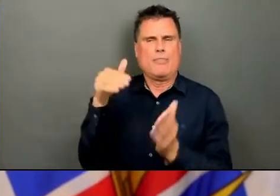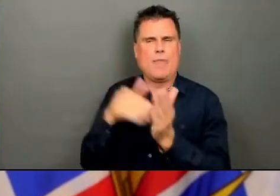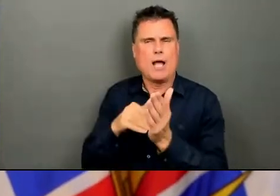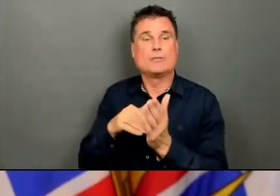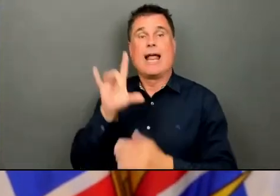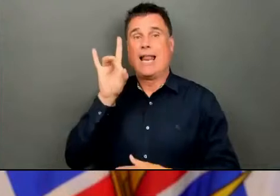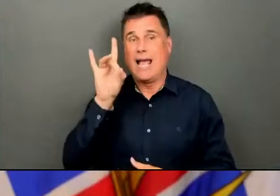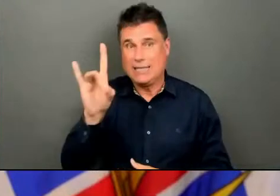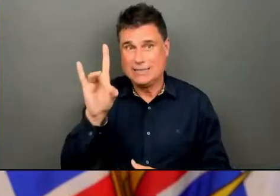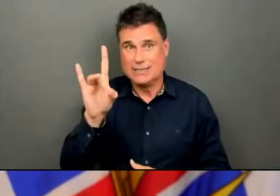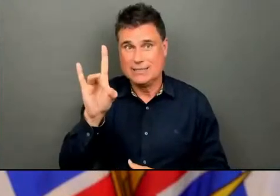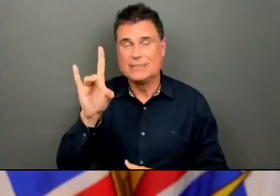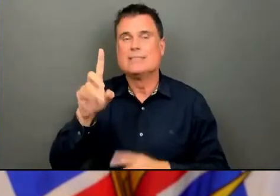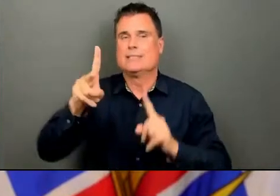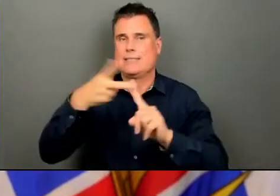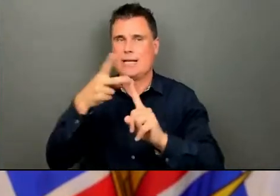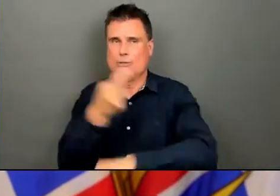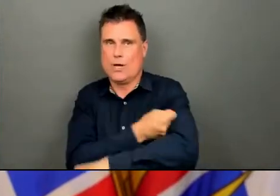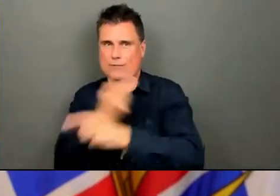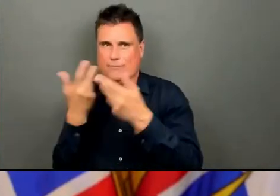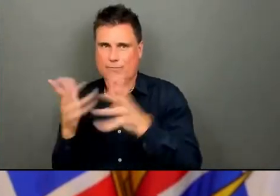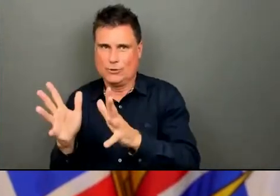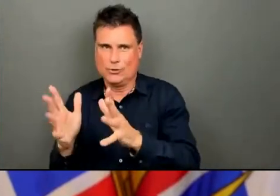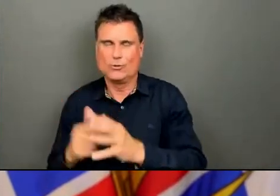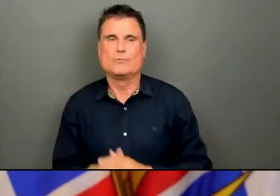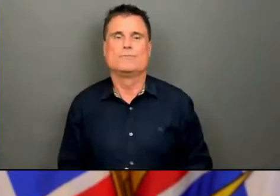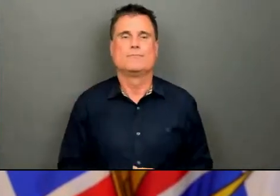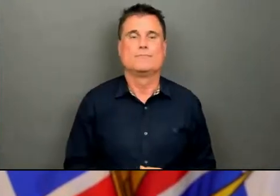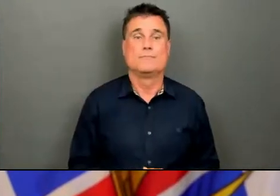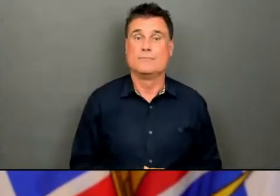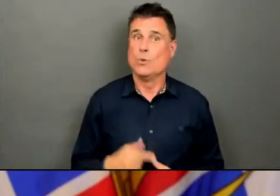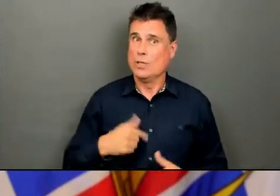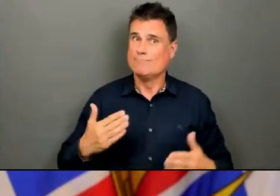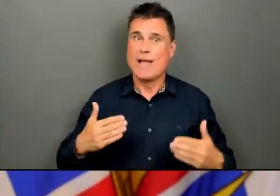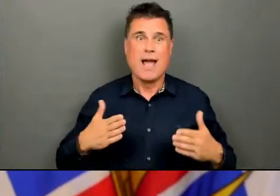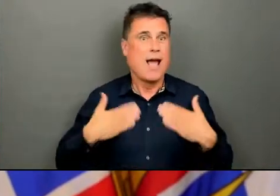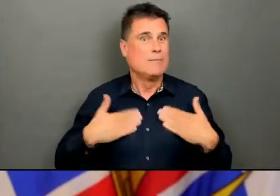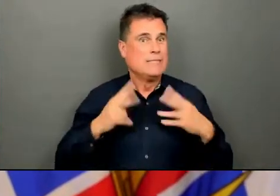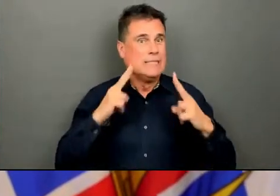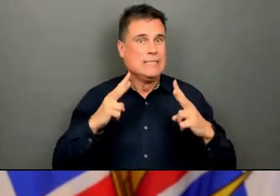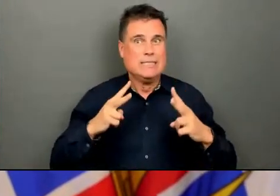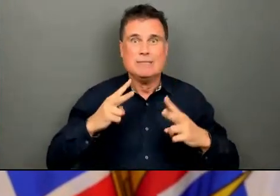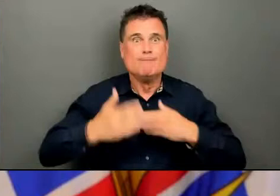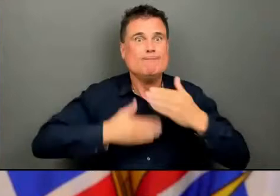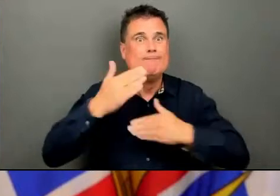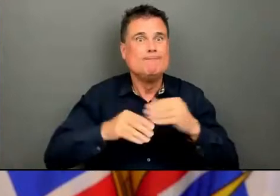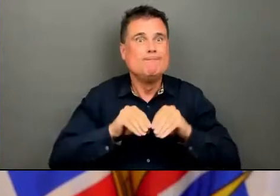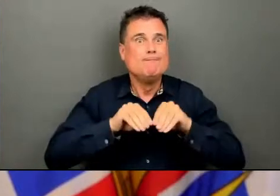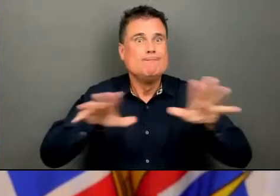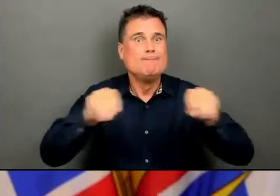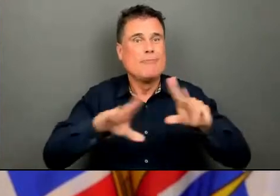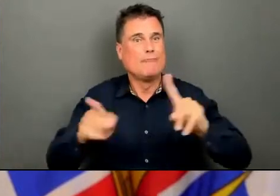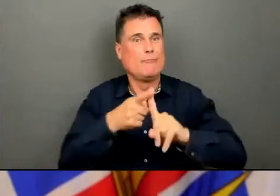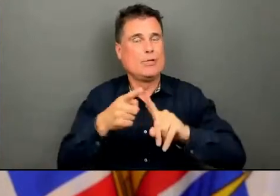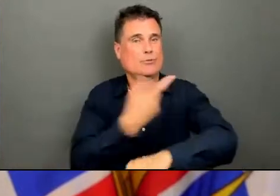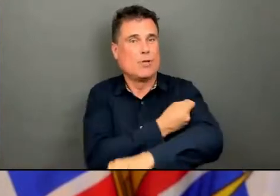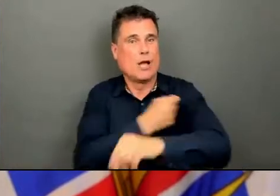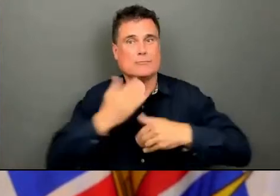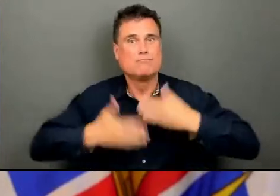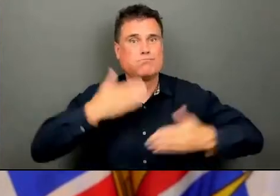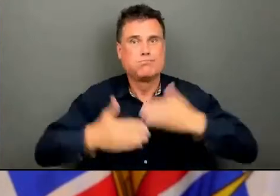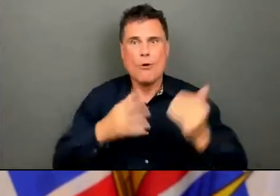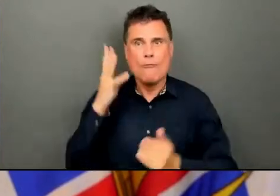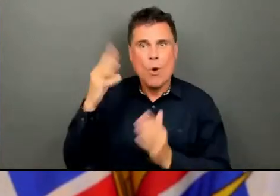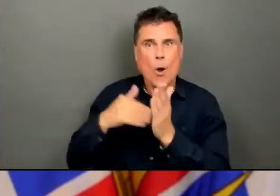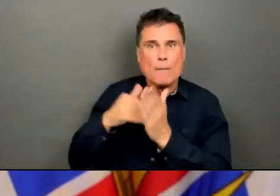768,008 are second doses. So we are pleased to see that across the board, first doses continue to progress well, and